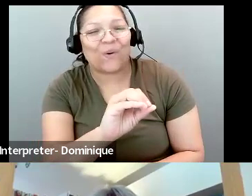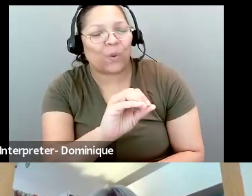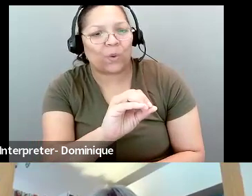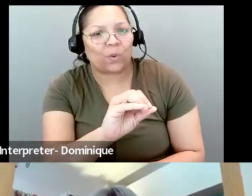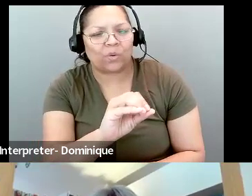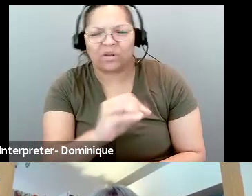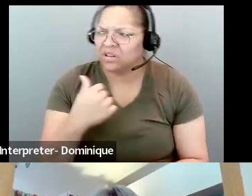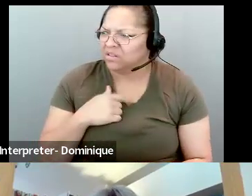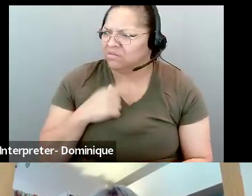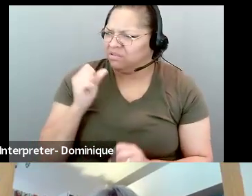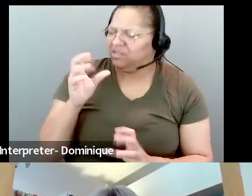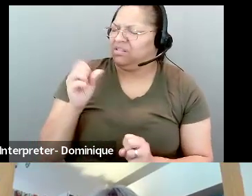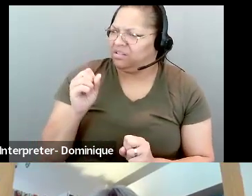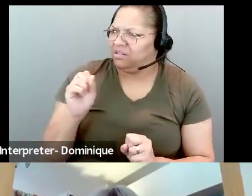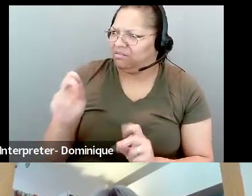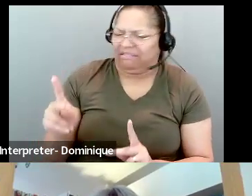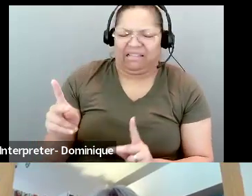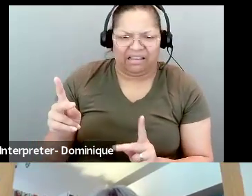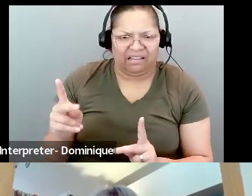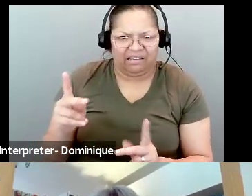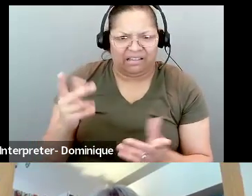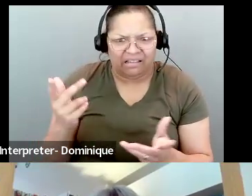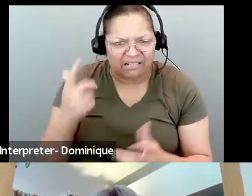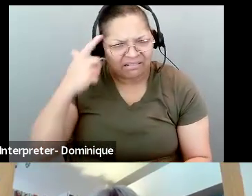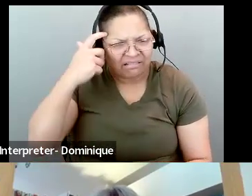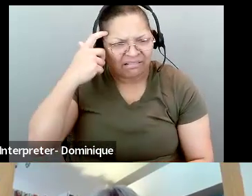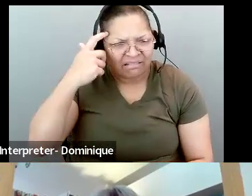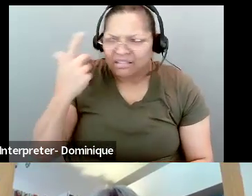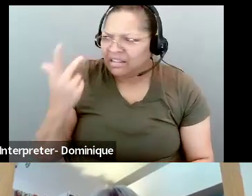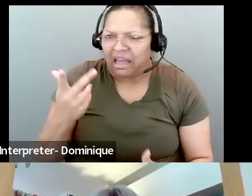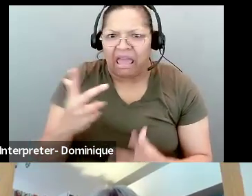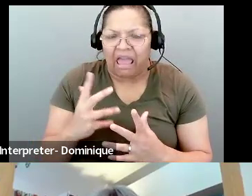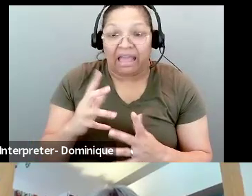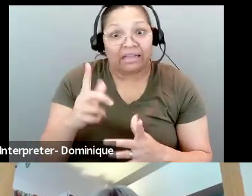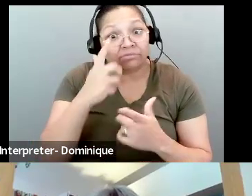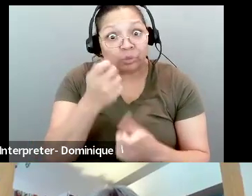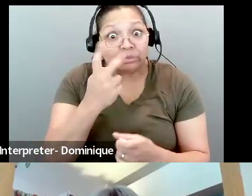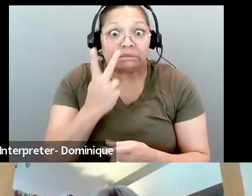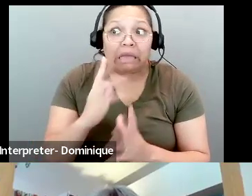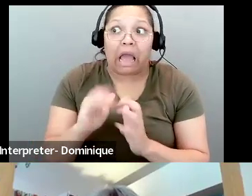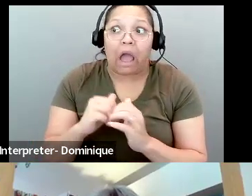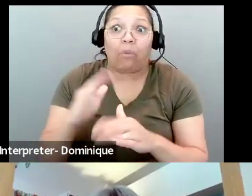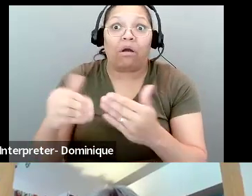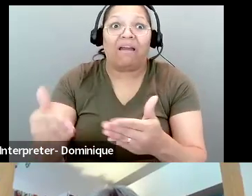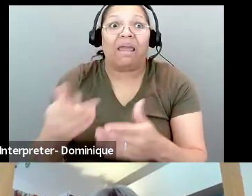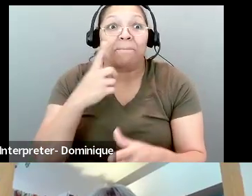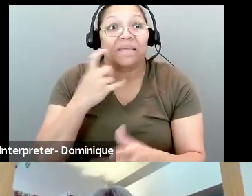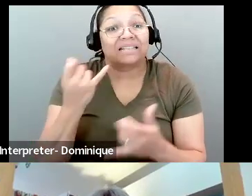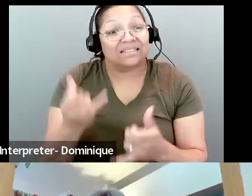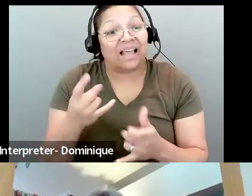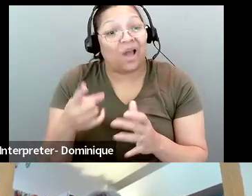Okay. So, it'll be interesting to see how it rolls out. I know that it's, already kind of